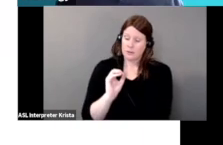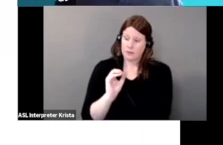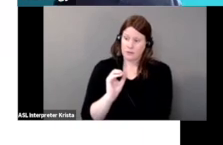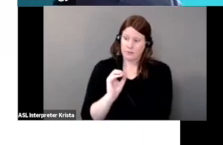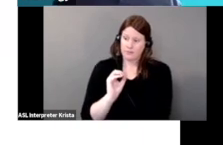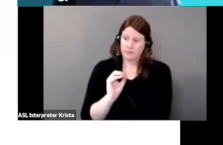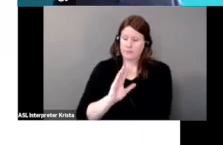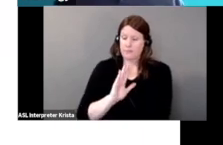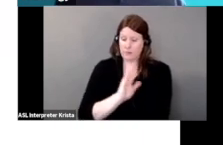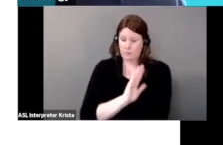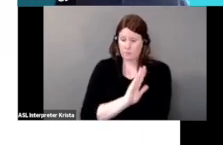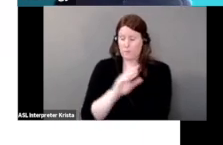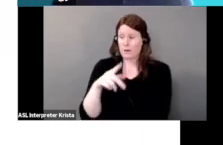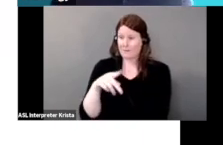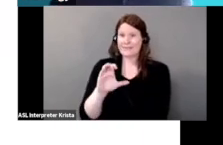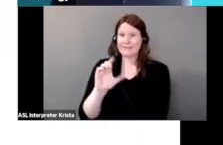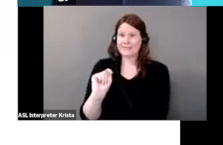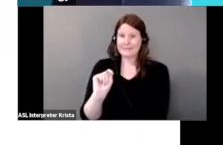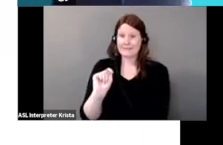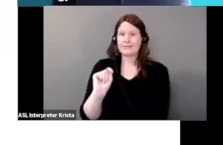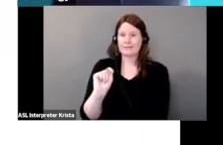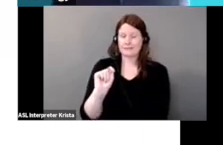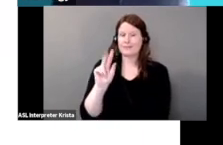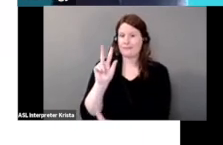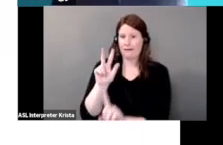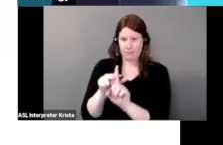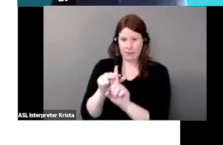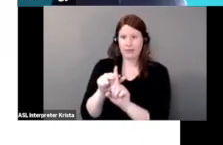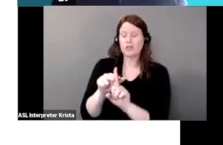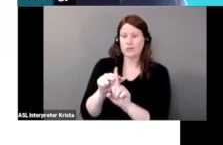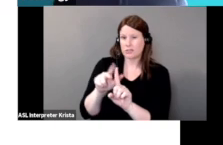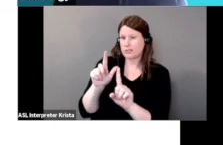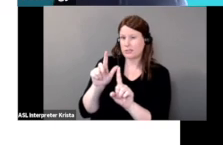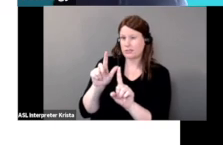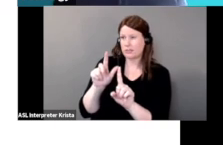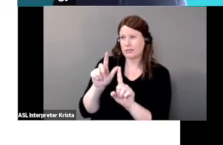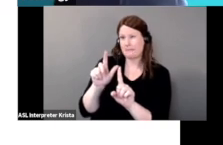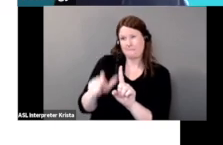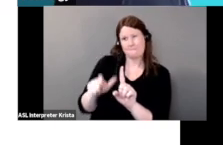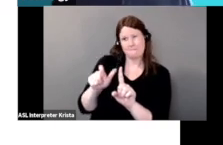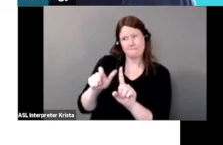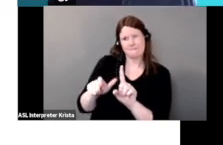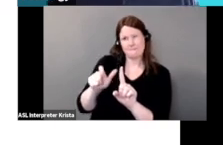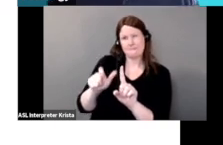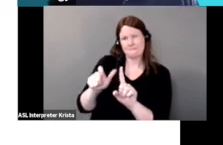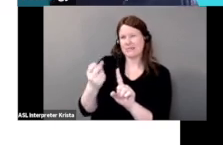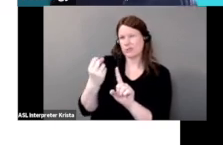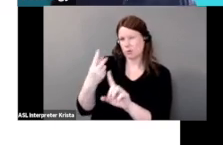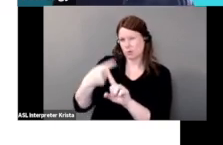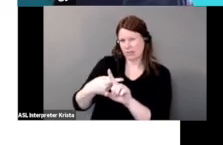your PCT application has to be filed within 12 months of the priority